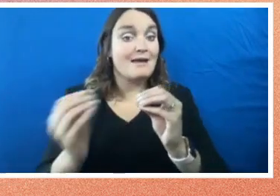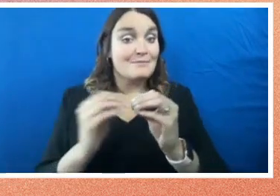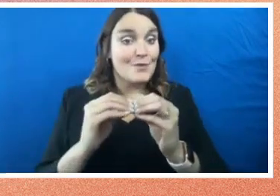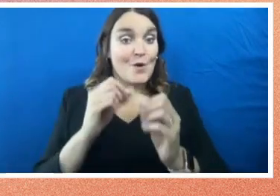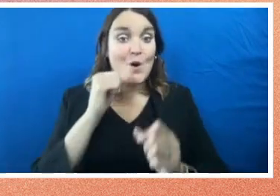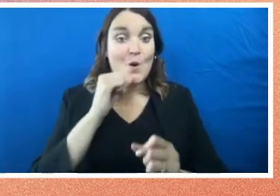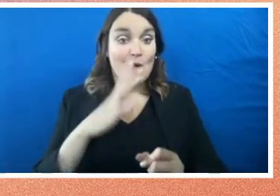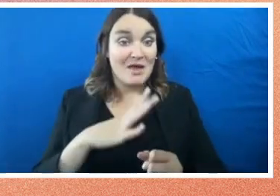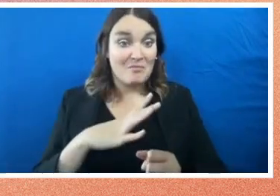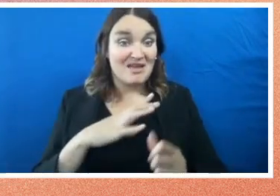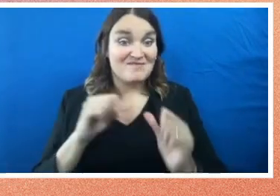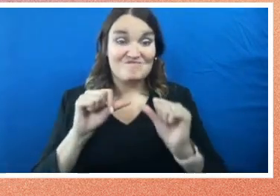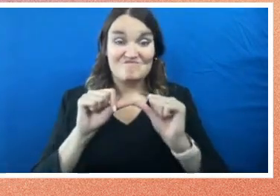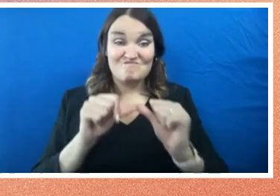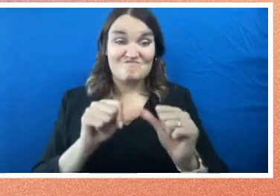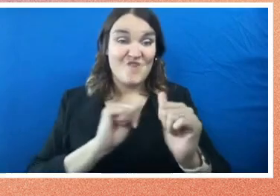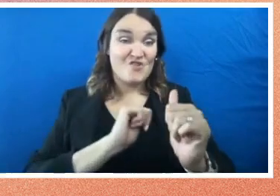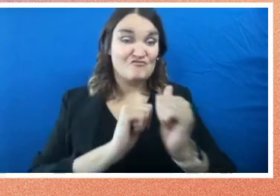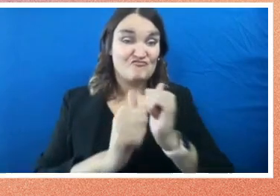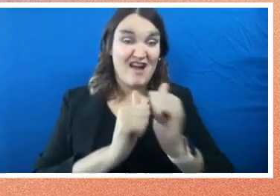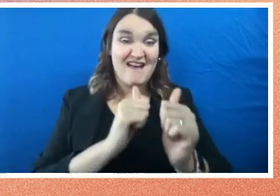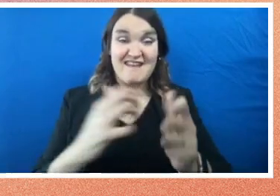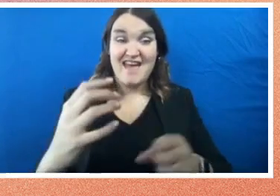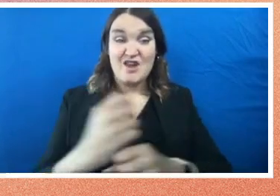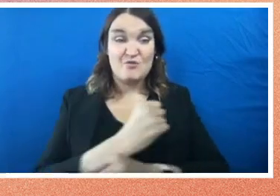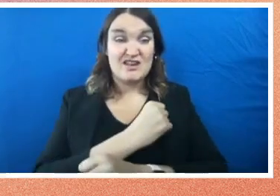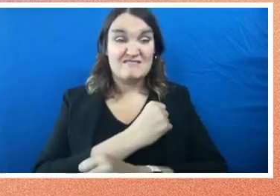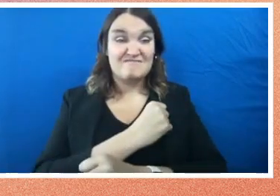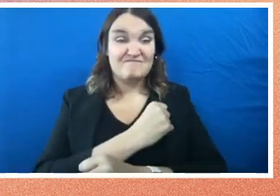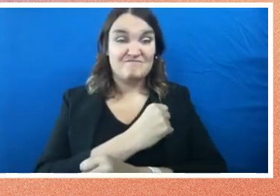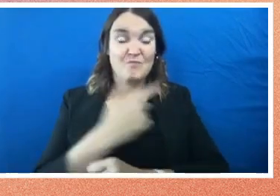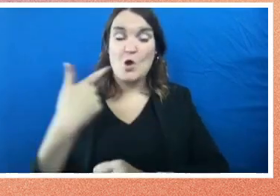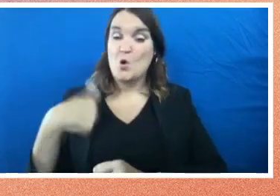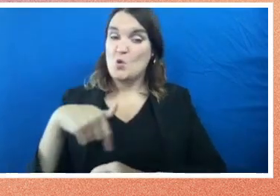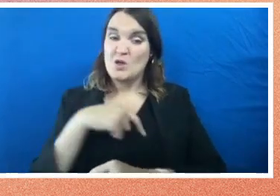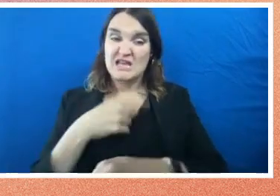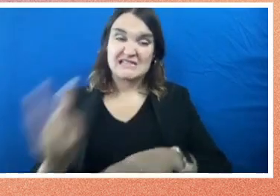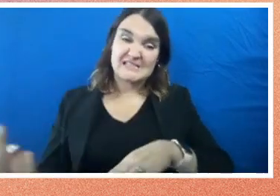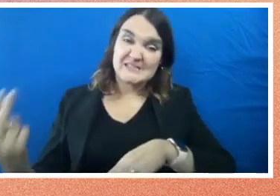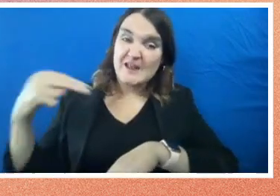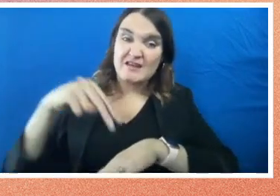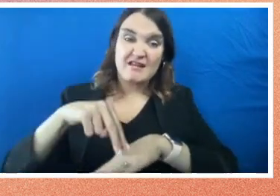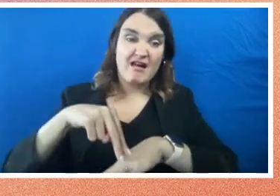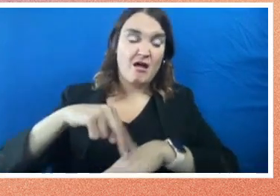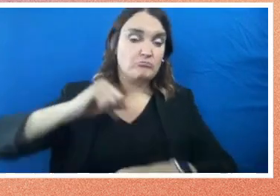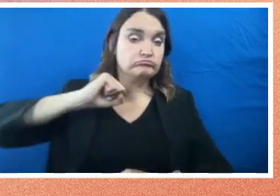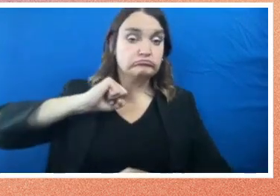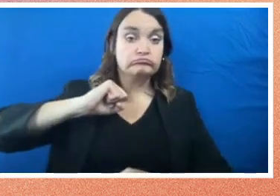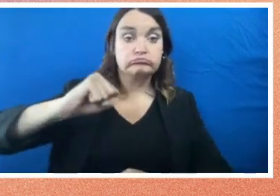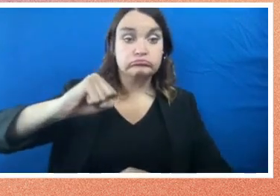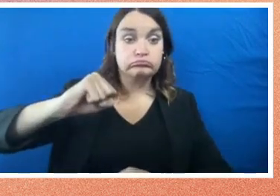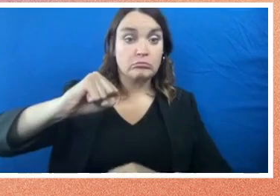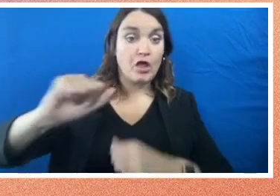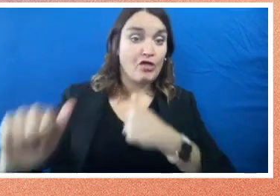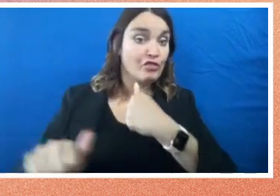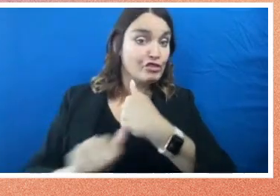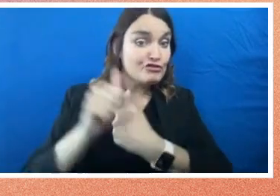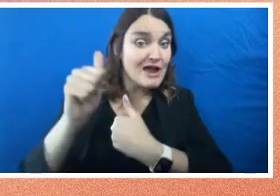running and winning, standing up and pushing back against the threats, hate, and